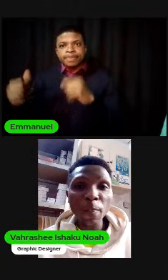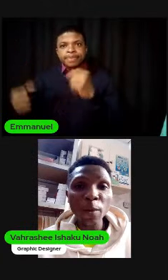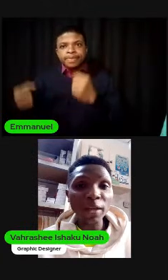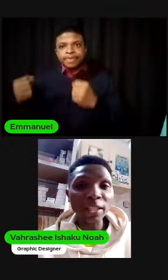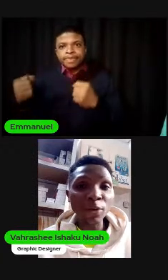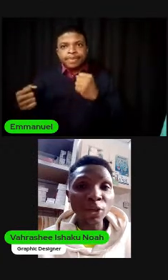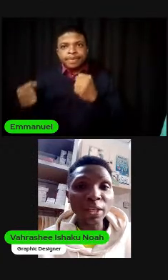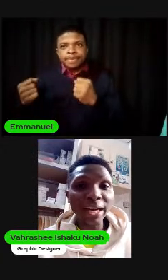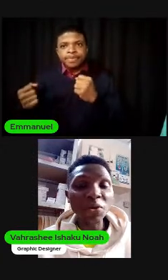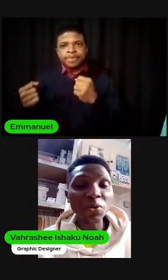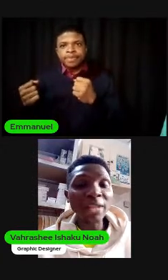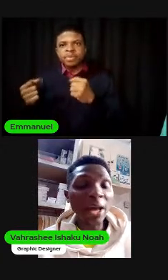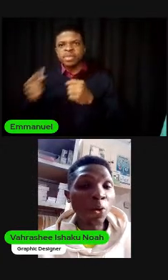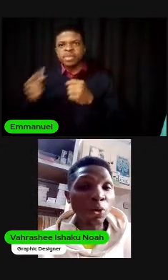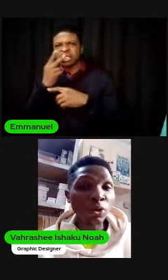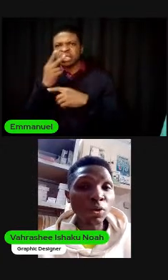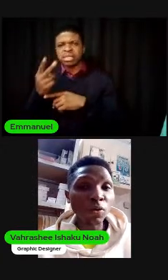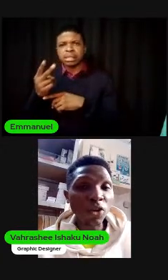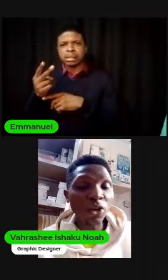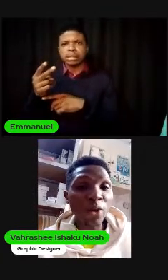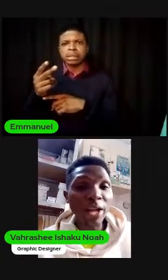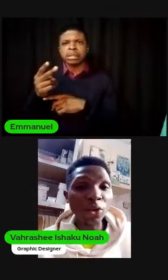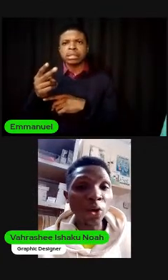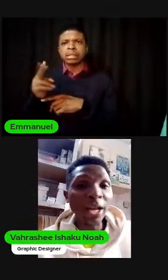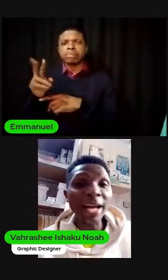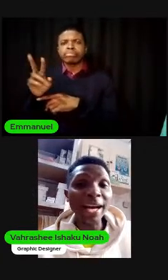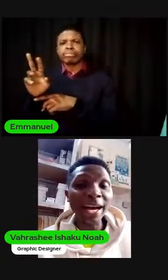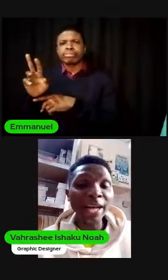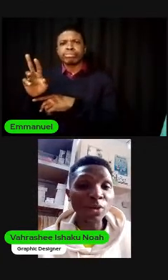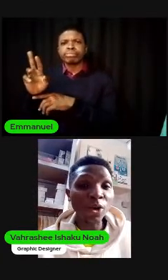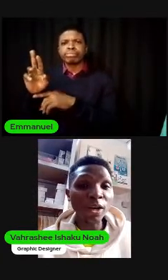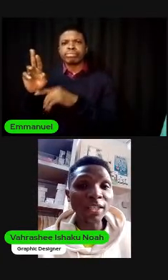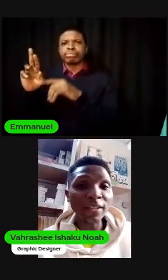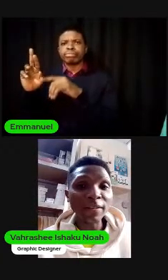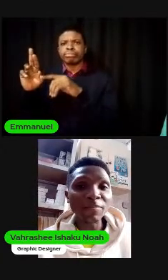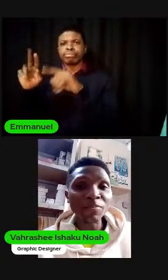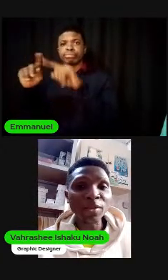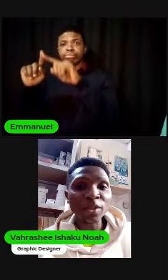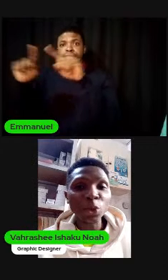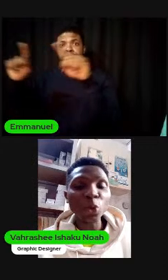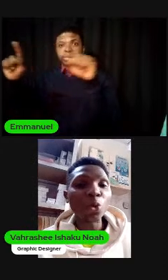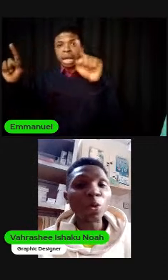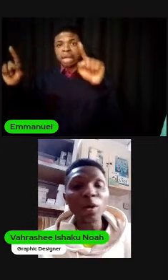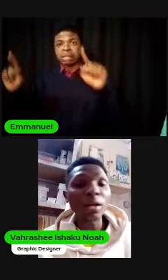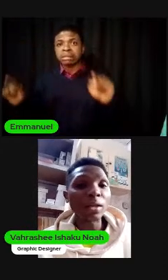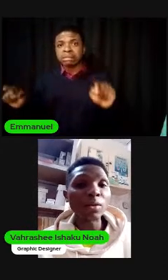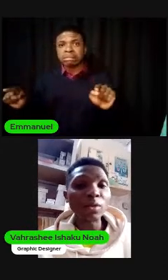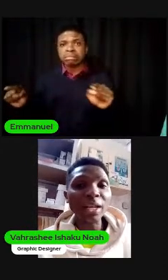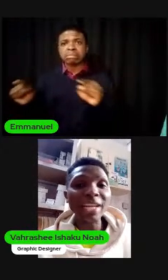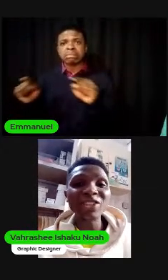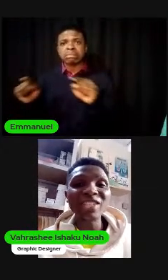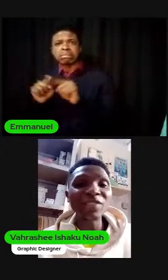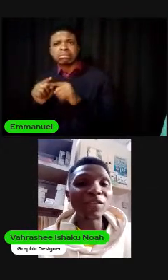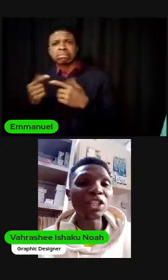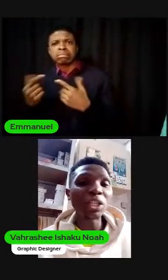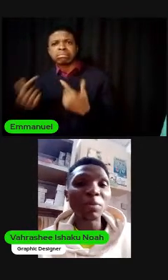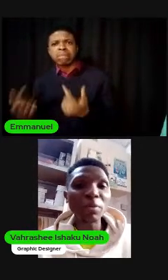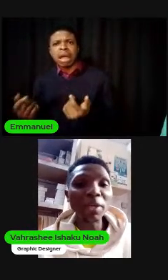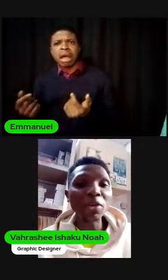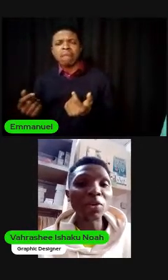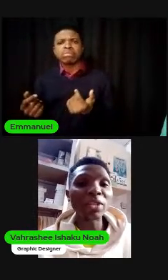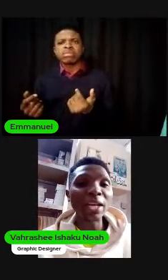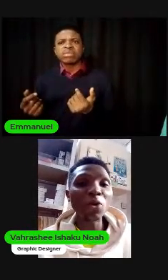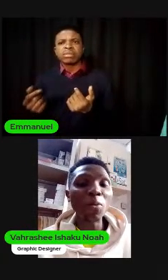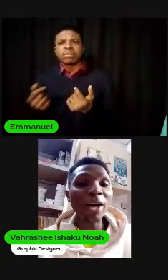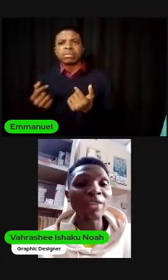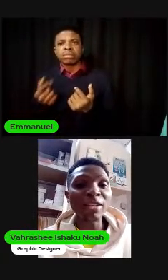rectangles to make the body and use circles for the wheels or tire as we call it. So you see that using different shapes